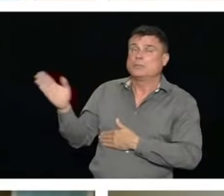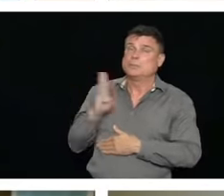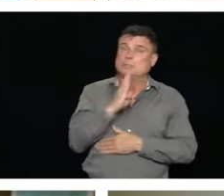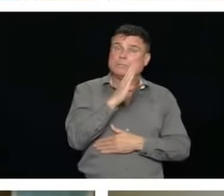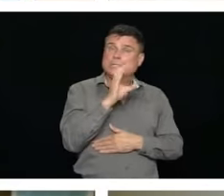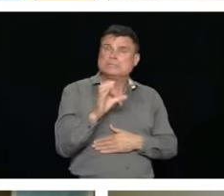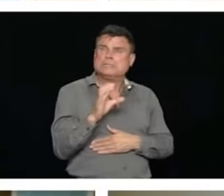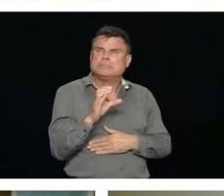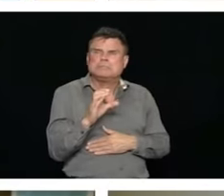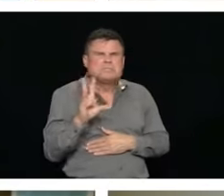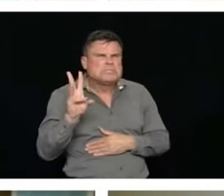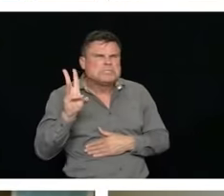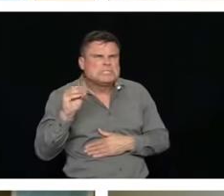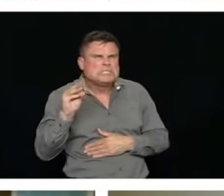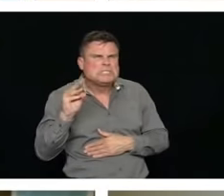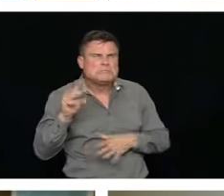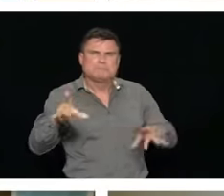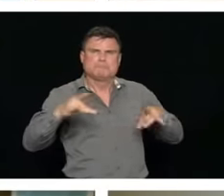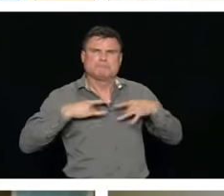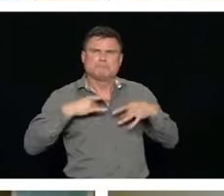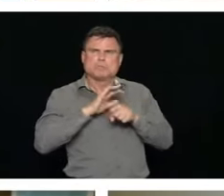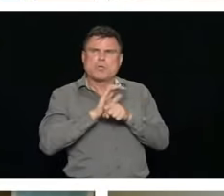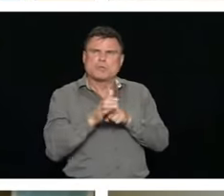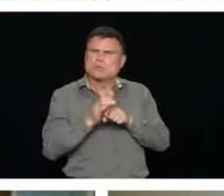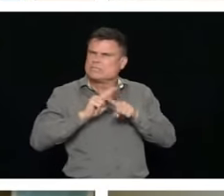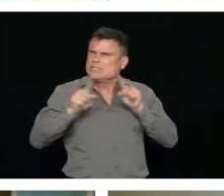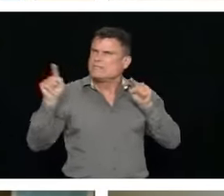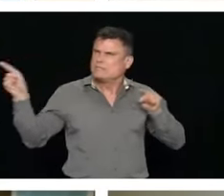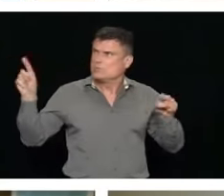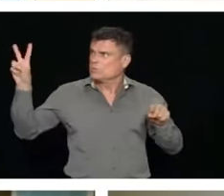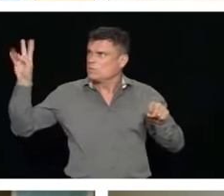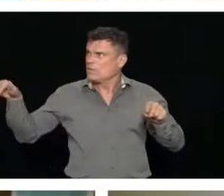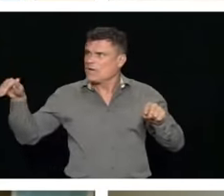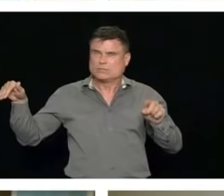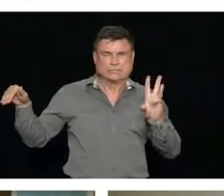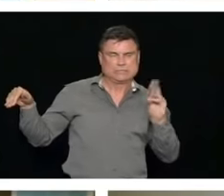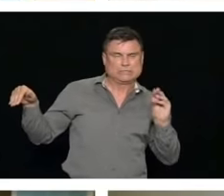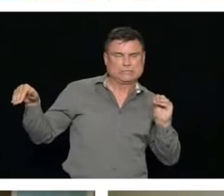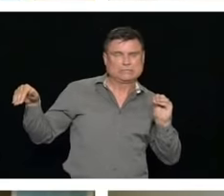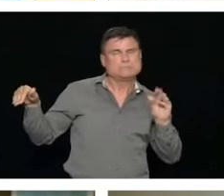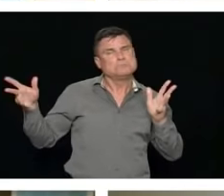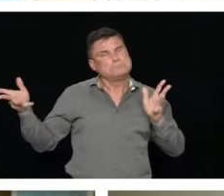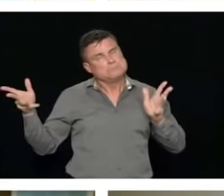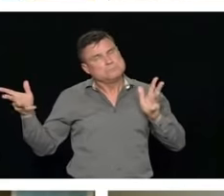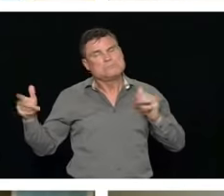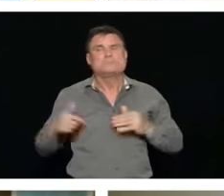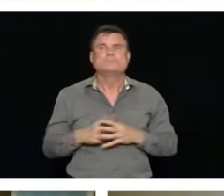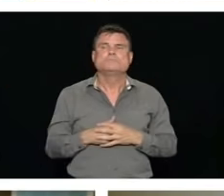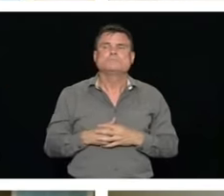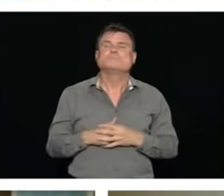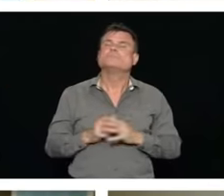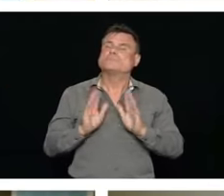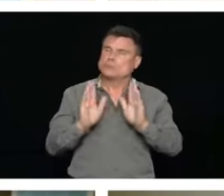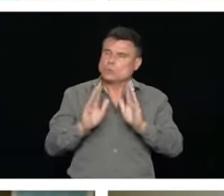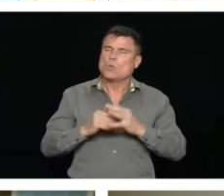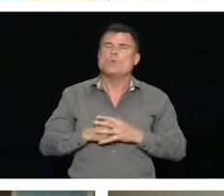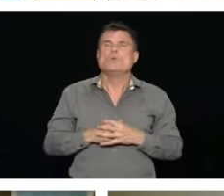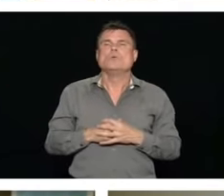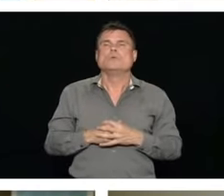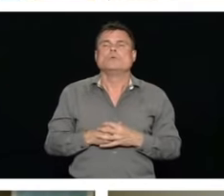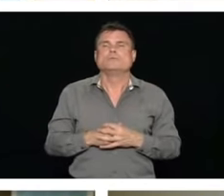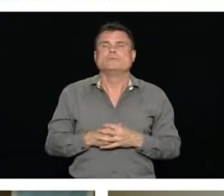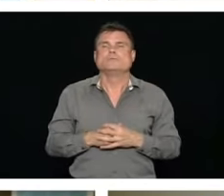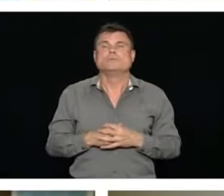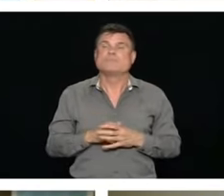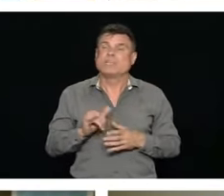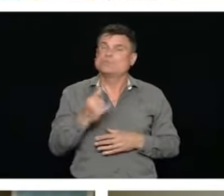They're doing what they think is right for their population. And we're doing what's right under the guidance and direction of Dr. Bonnie Henry and the PHO here in BC.